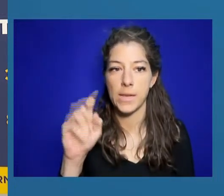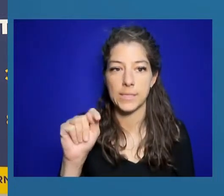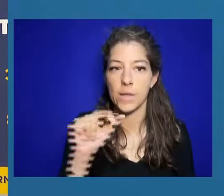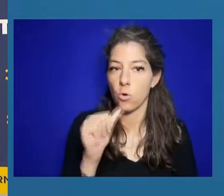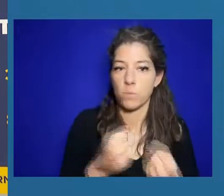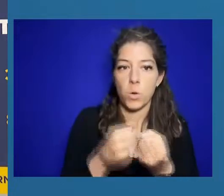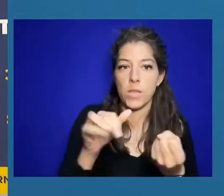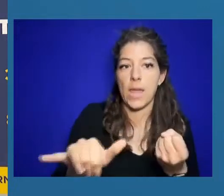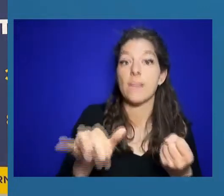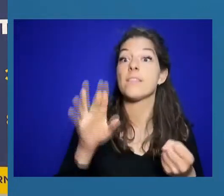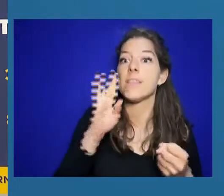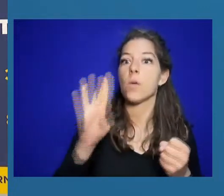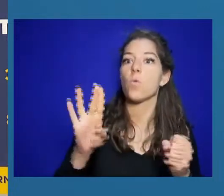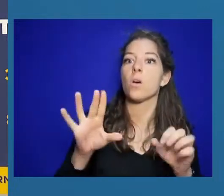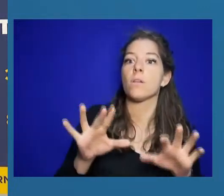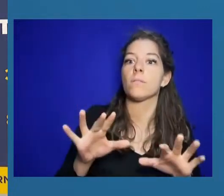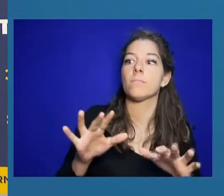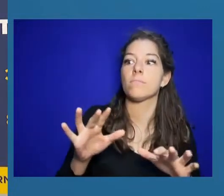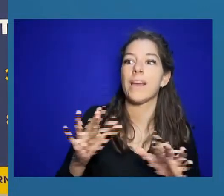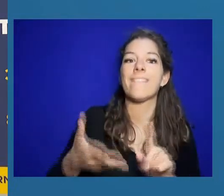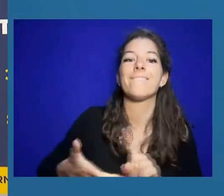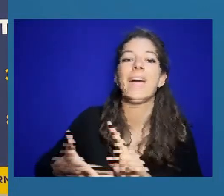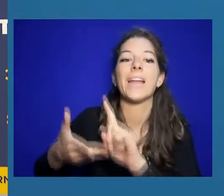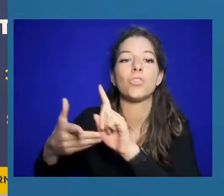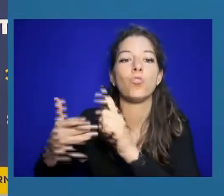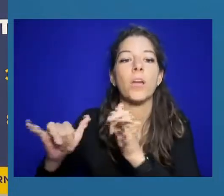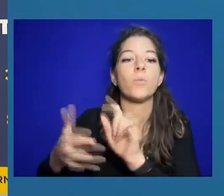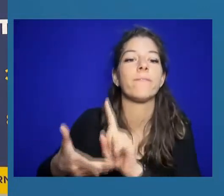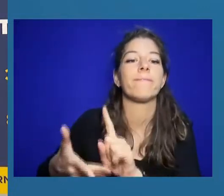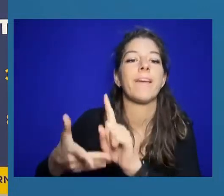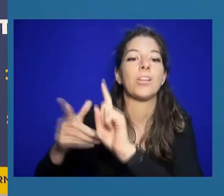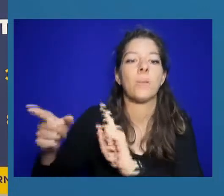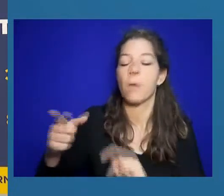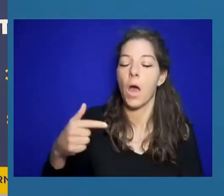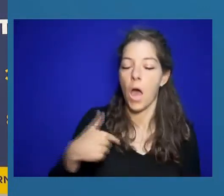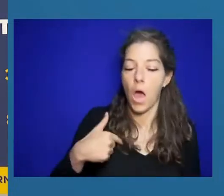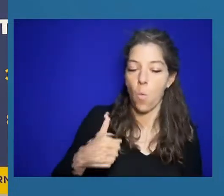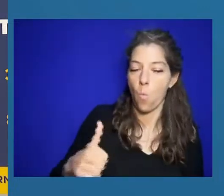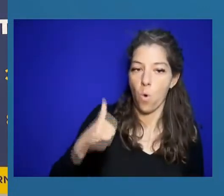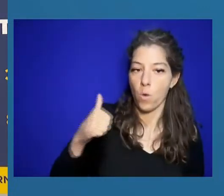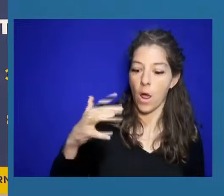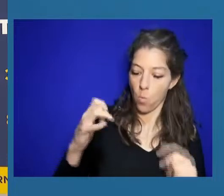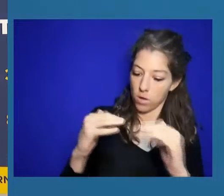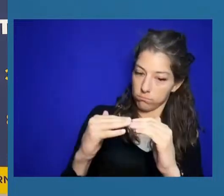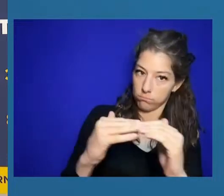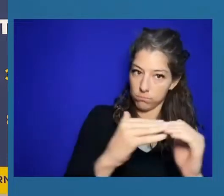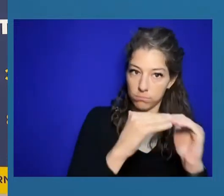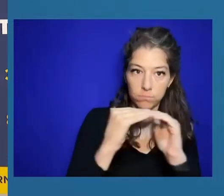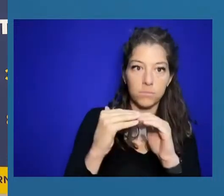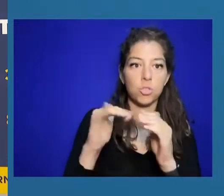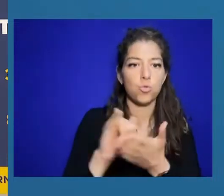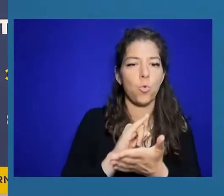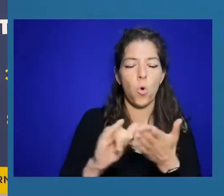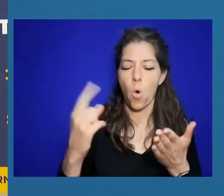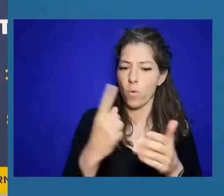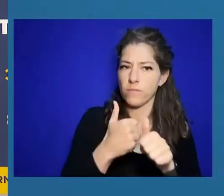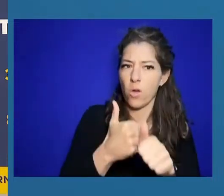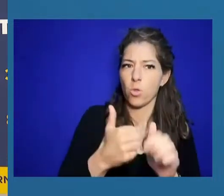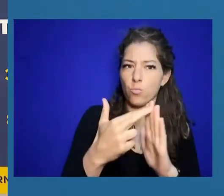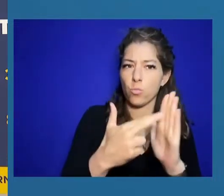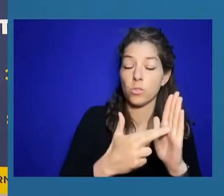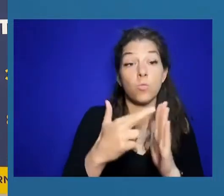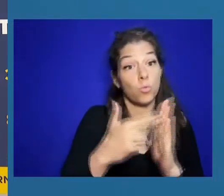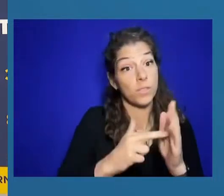them at an advantage. I will not let the people of the state of New York be at a disadvantage because we've always followed the rules. The rules can be changed. I'm